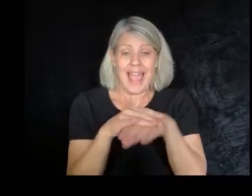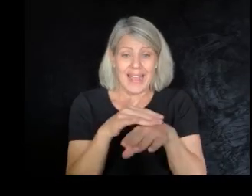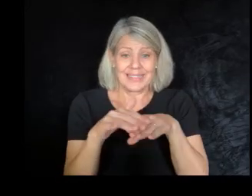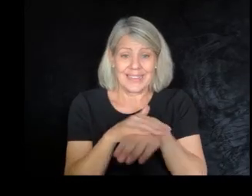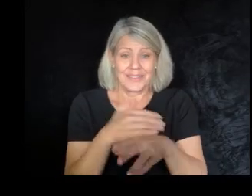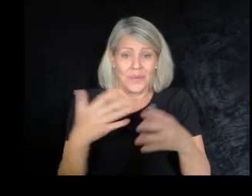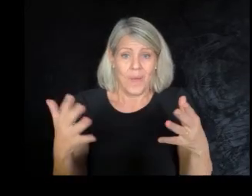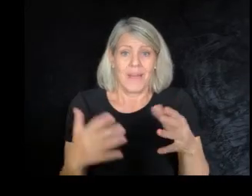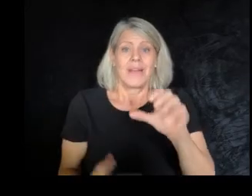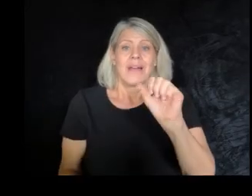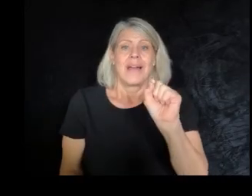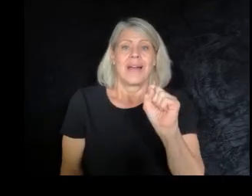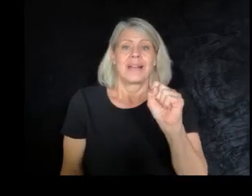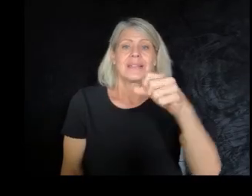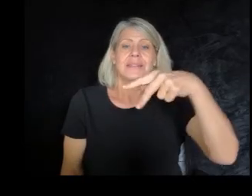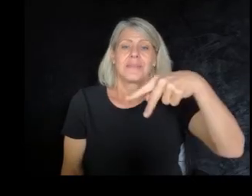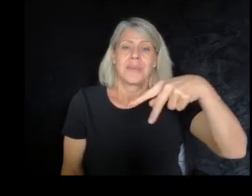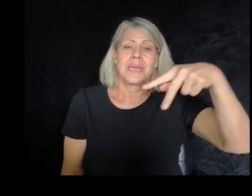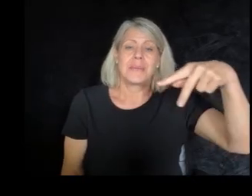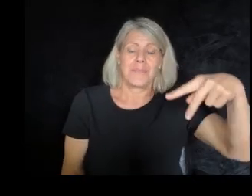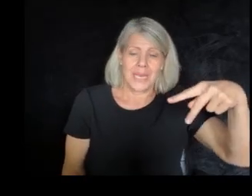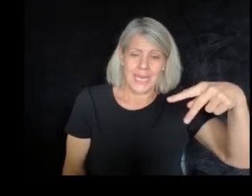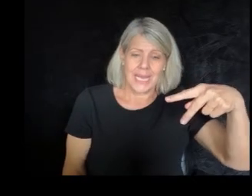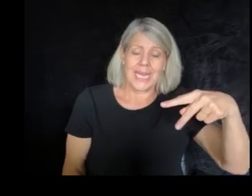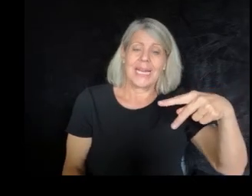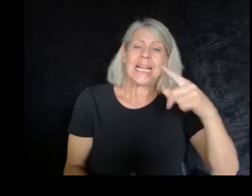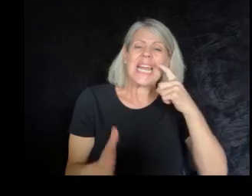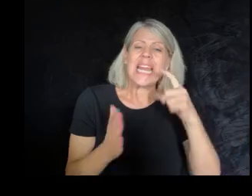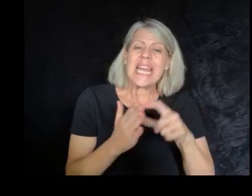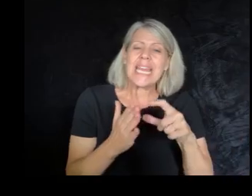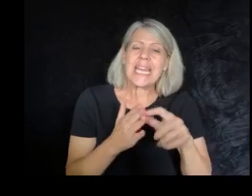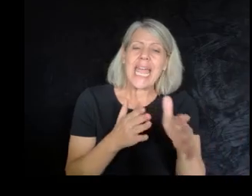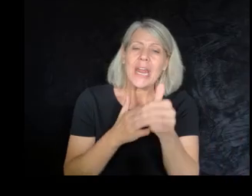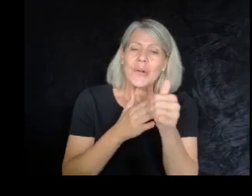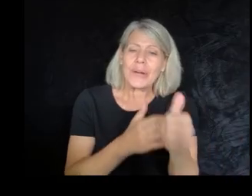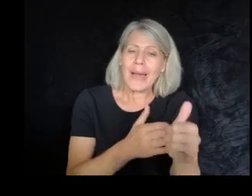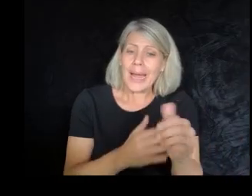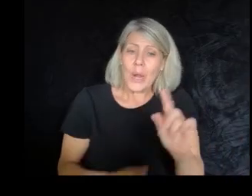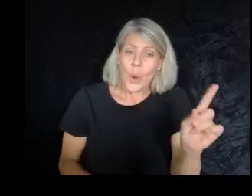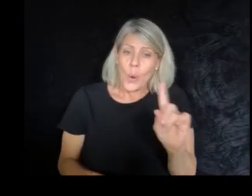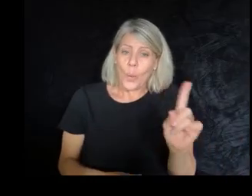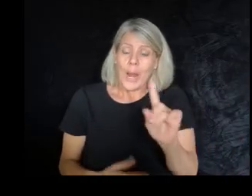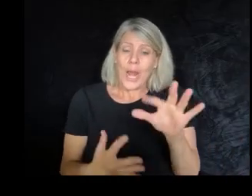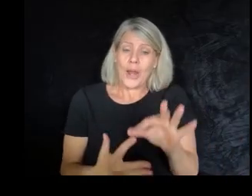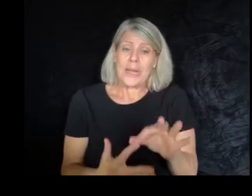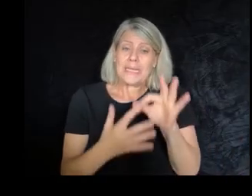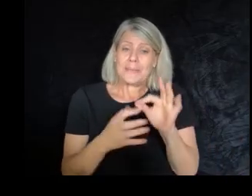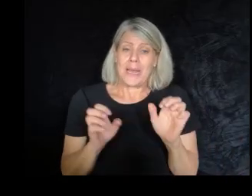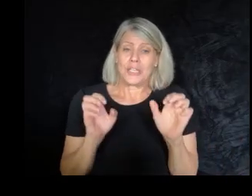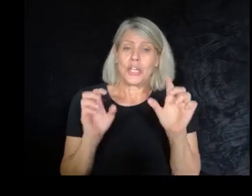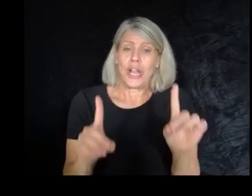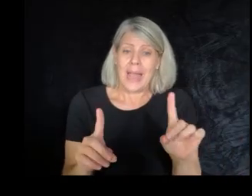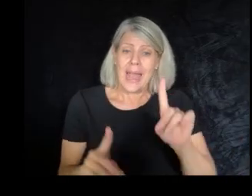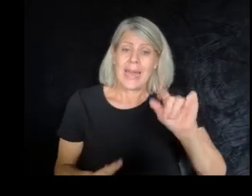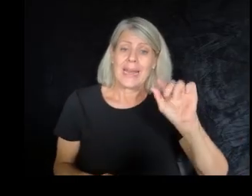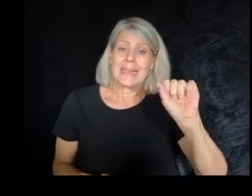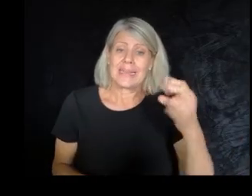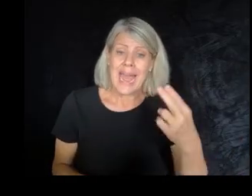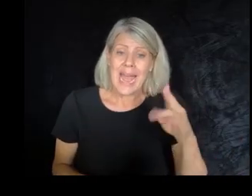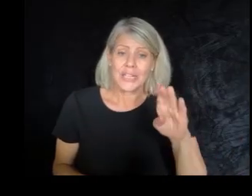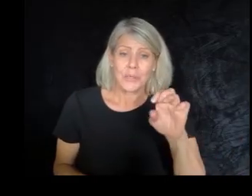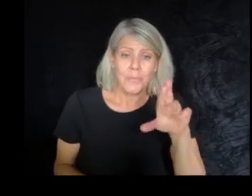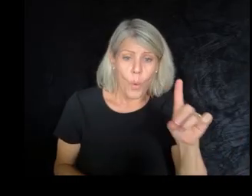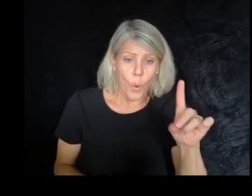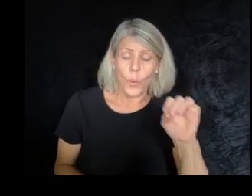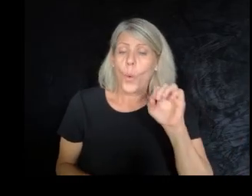the SPP Indicator Guide on the Special Education Data Dashboard webpage, or you